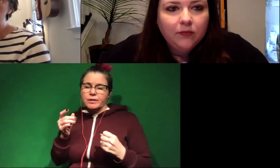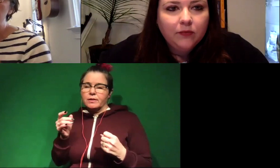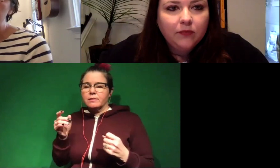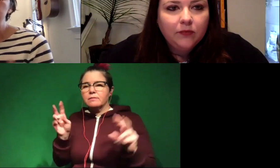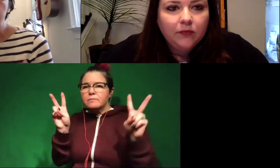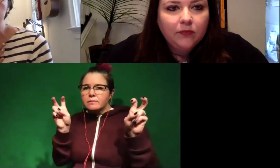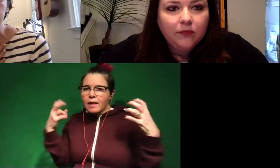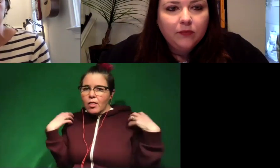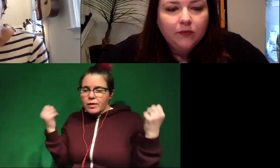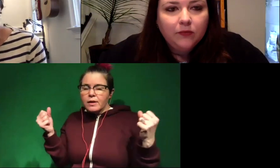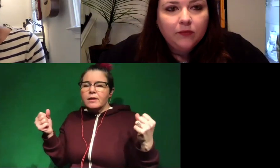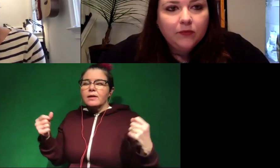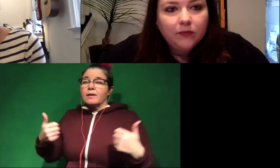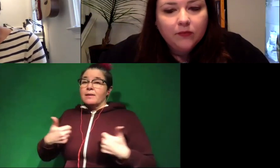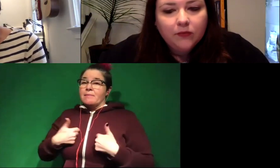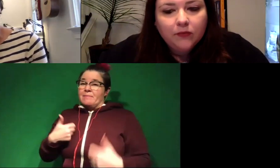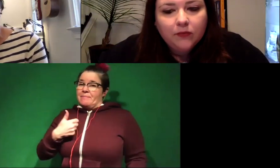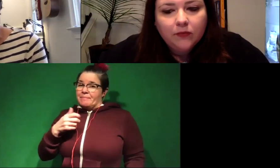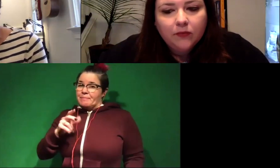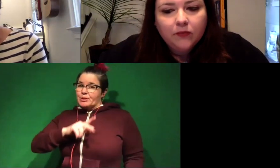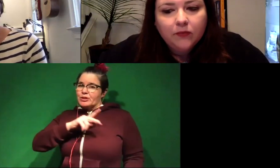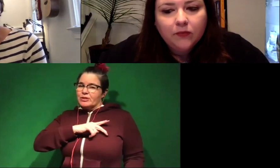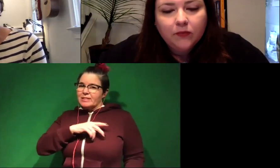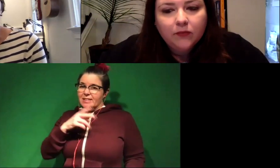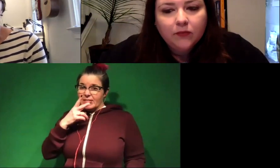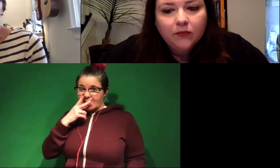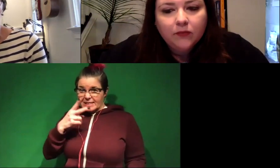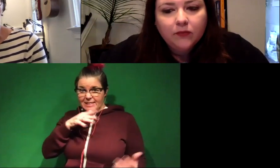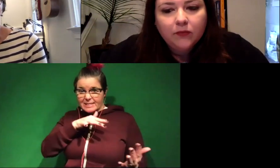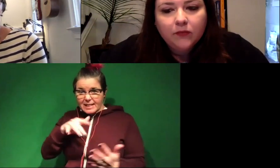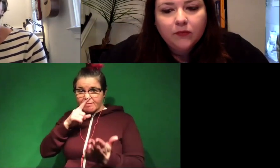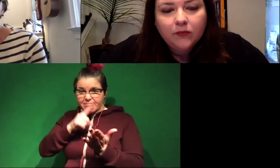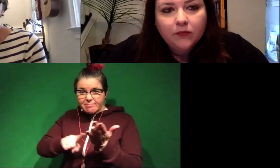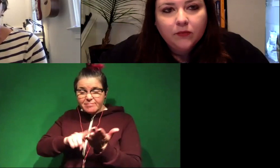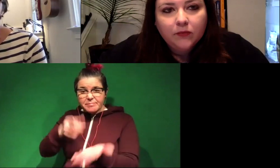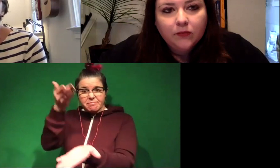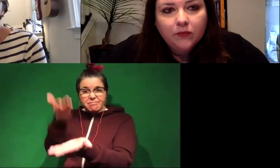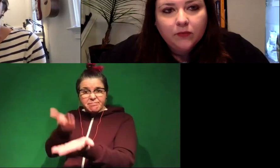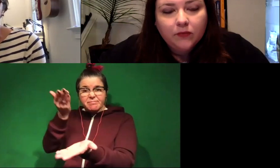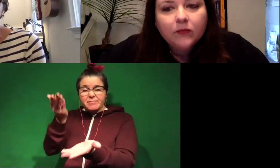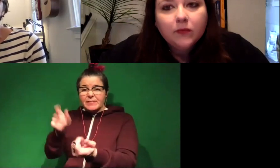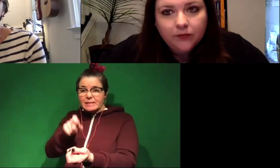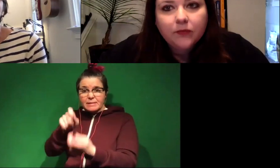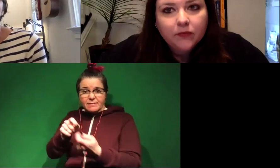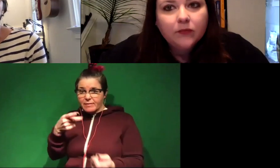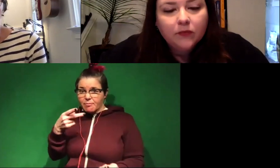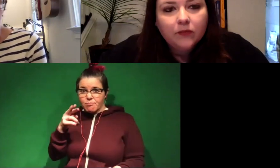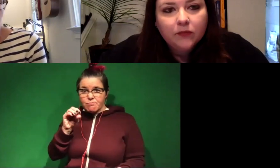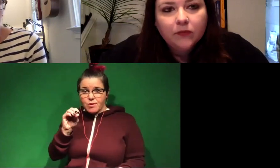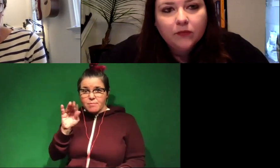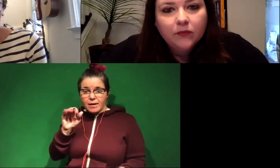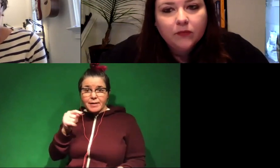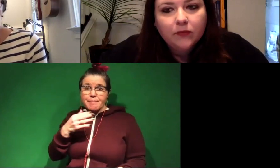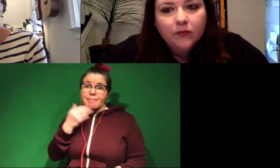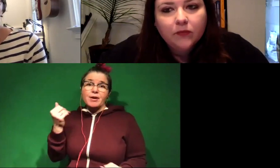healthy. I personally haven't seen any studies that show that any particular probiotic is better